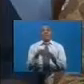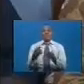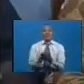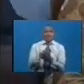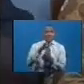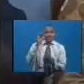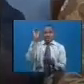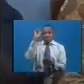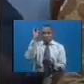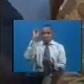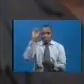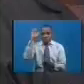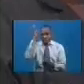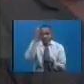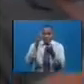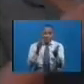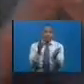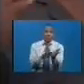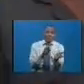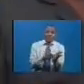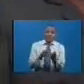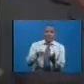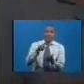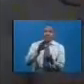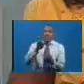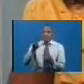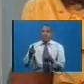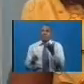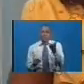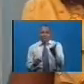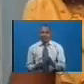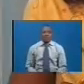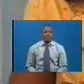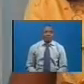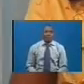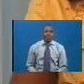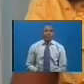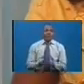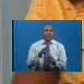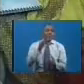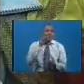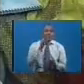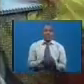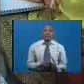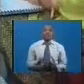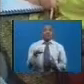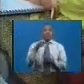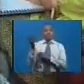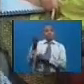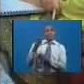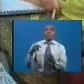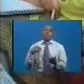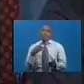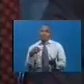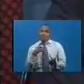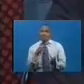Ghana Federation of the Disabled, the media, and the Center for Democracy and Development of Nigeria. They addressed members